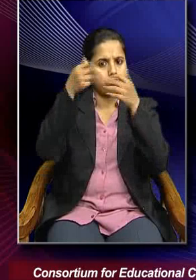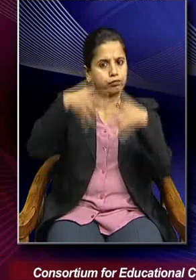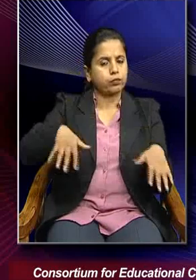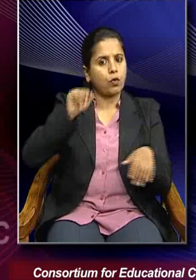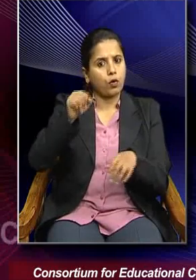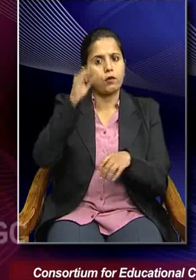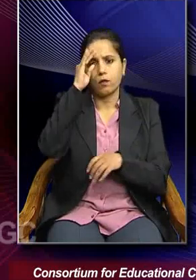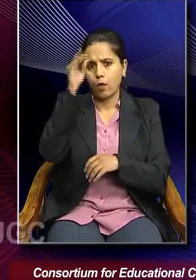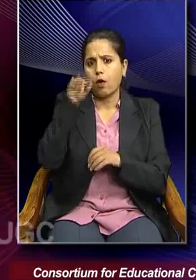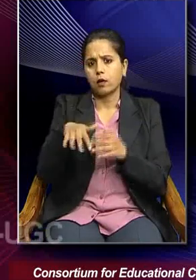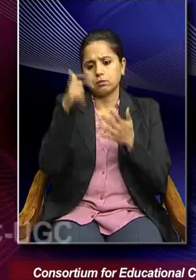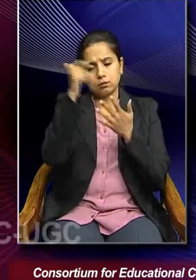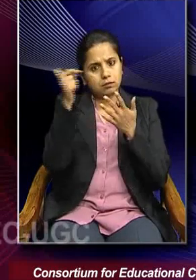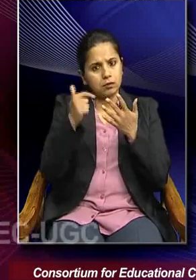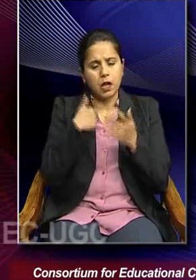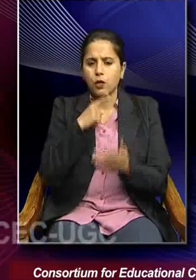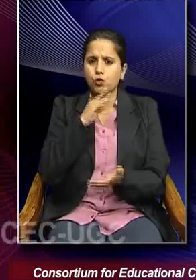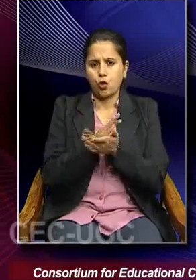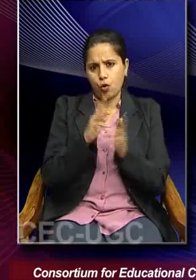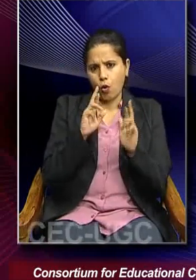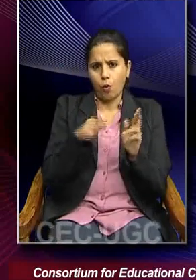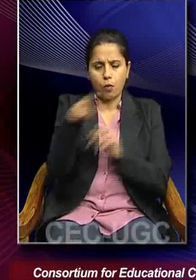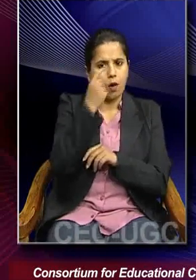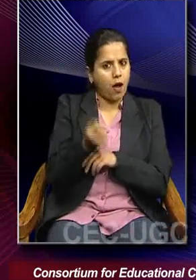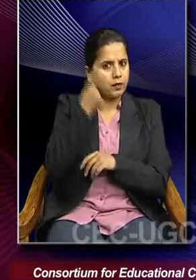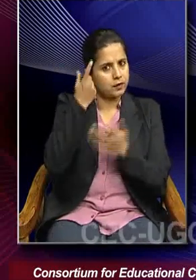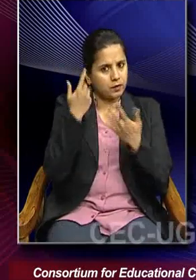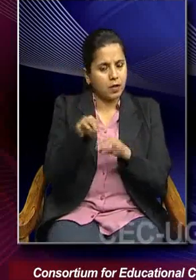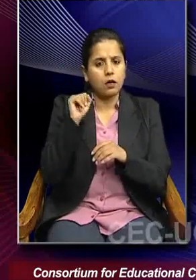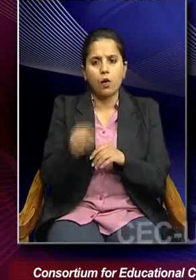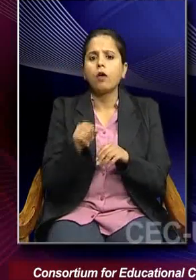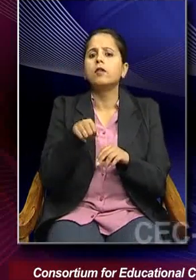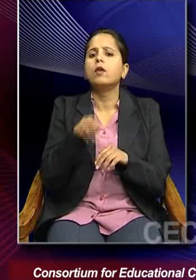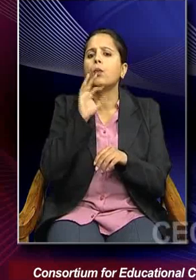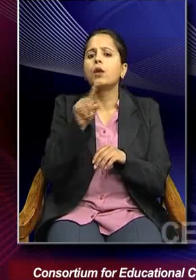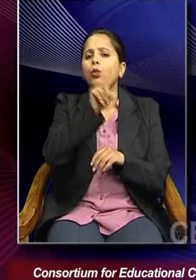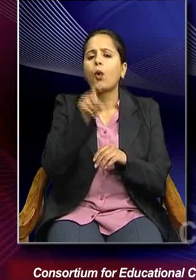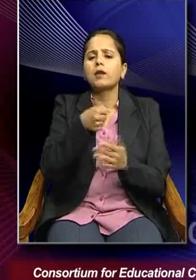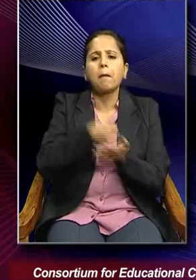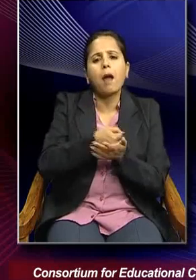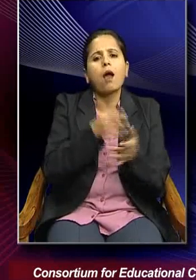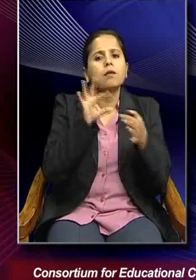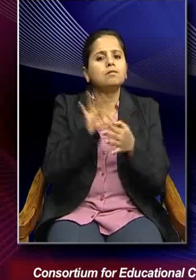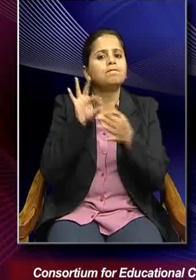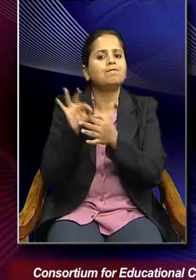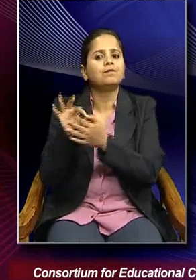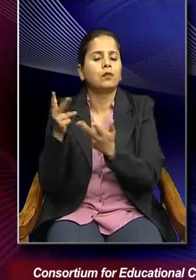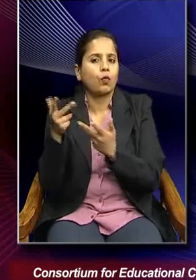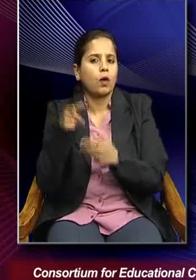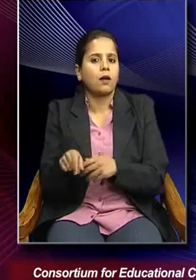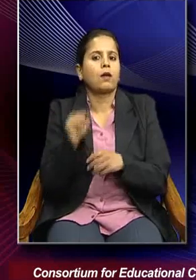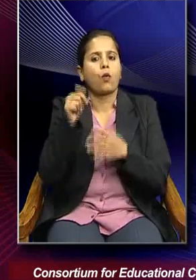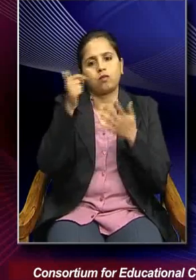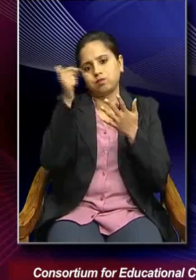of philosophy, I am sure that you have understood what are the fundamental questions that each of these branches